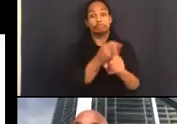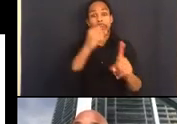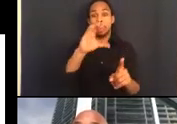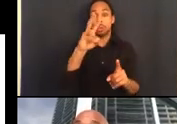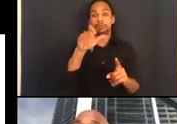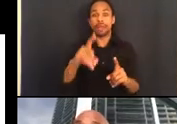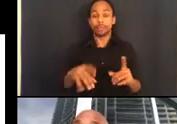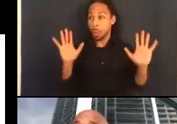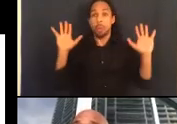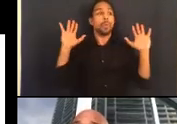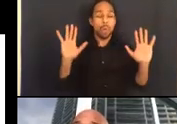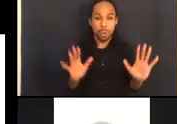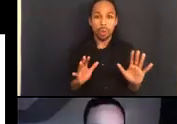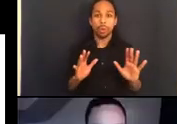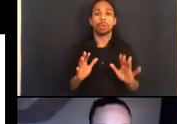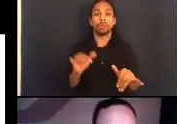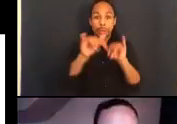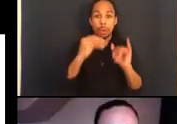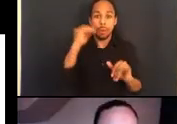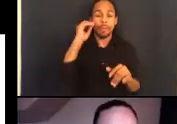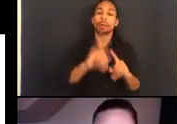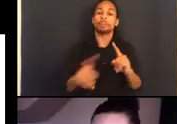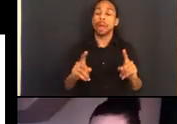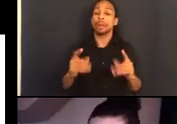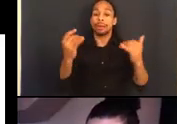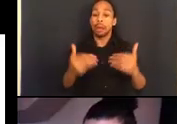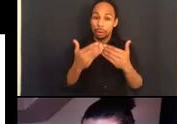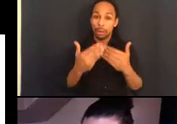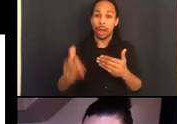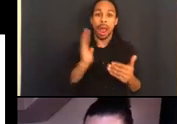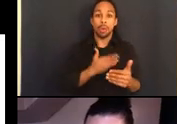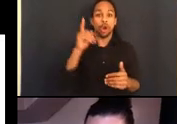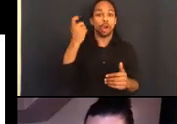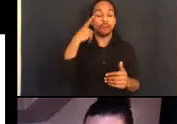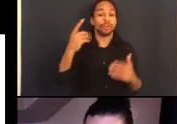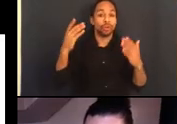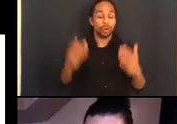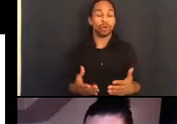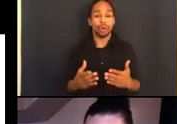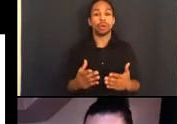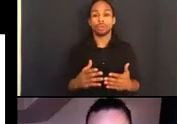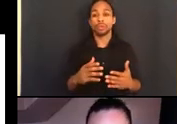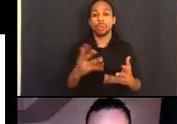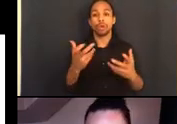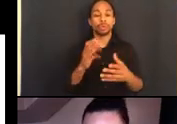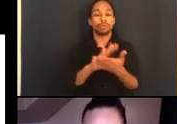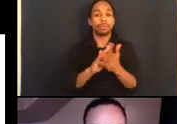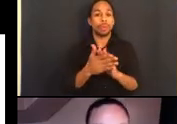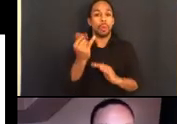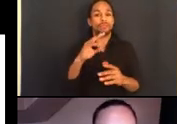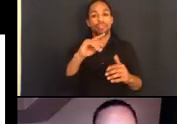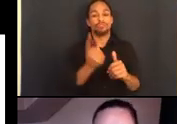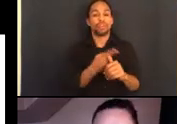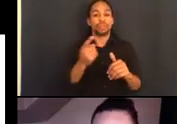But as we're moving forward, our governor is looking to be one of the first states to lift the stay-at-home order. So we're only going to see this racial